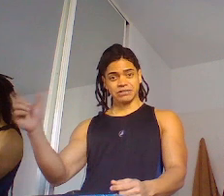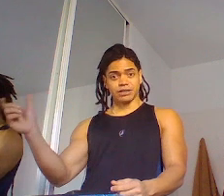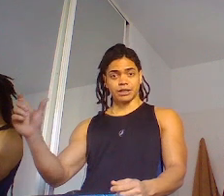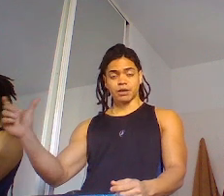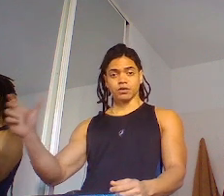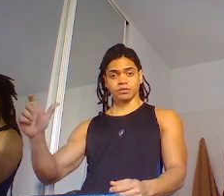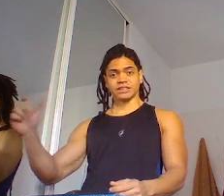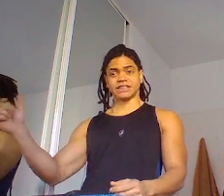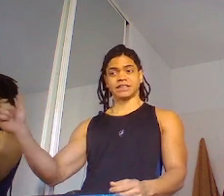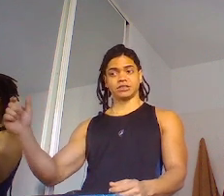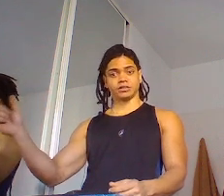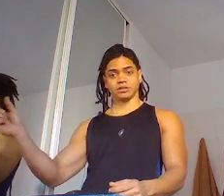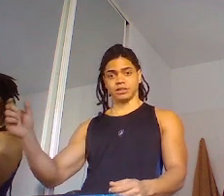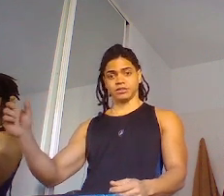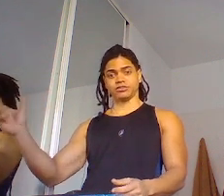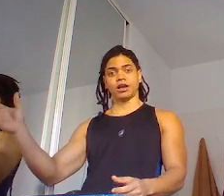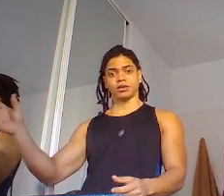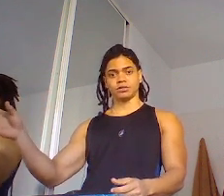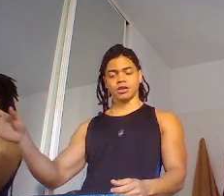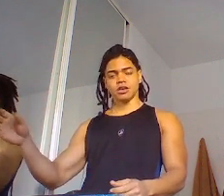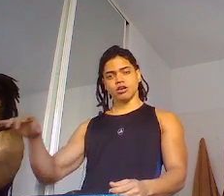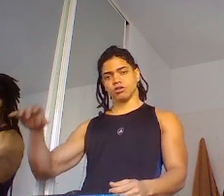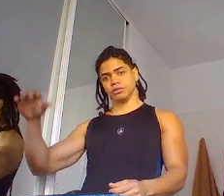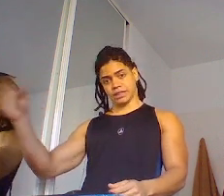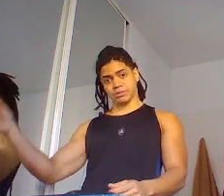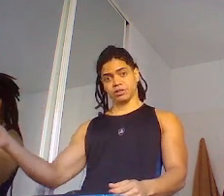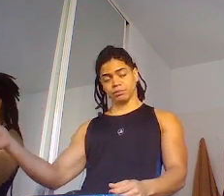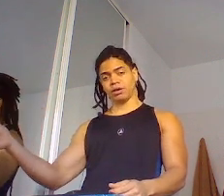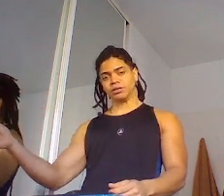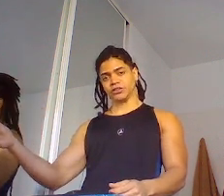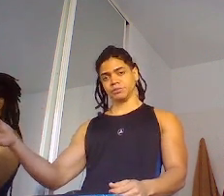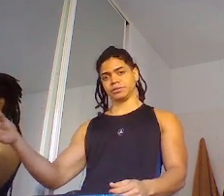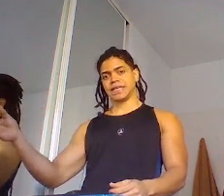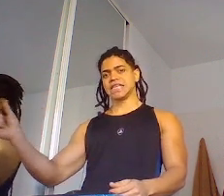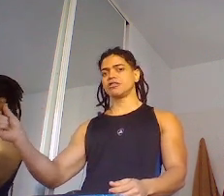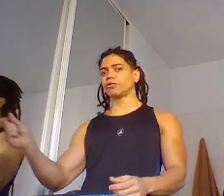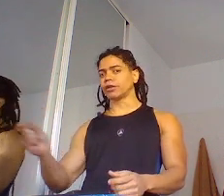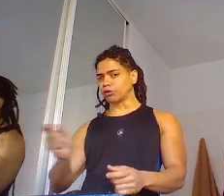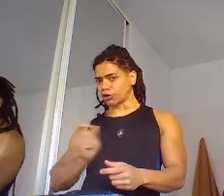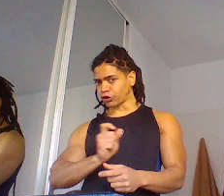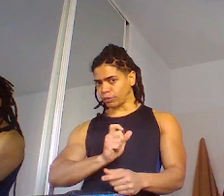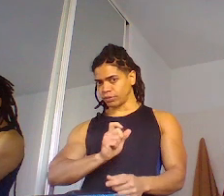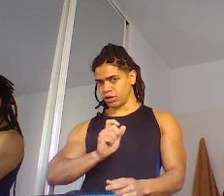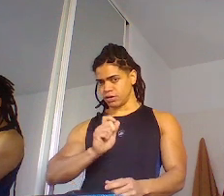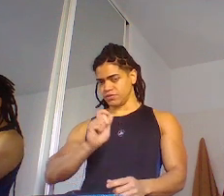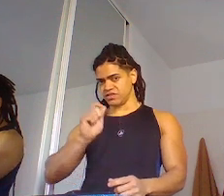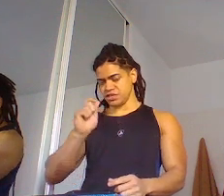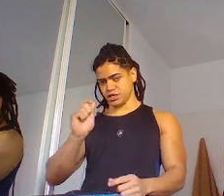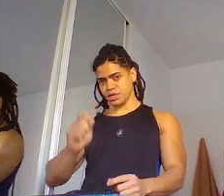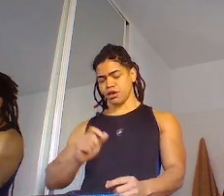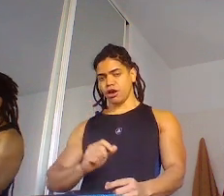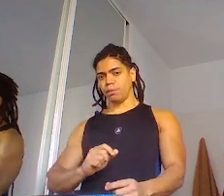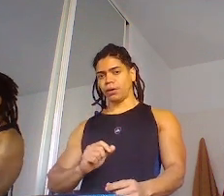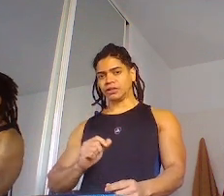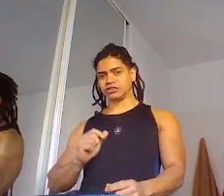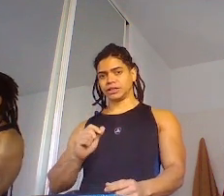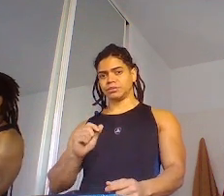purchase significant amount of stocks on the limited partnerships in return of